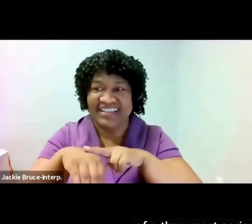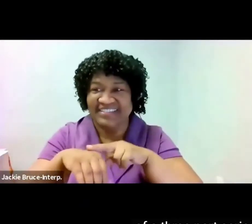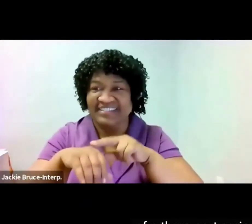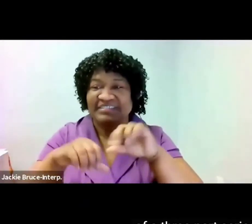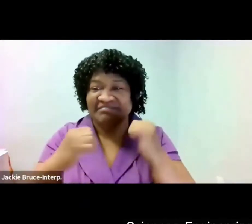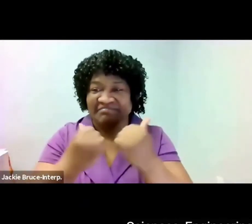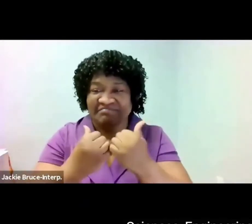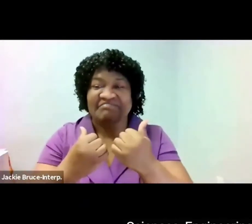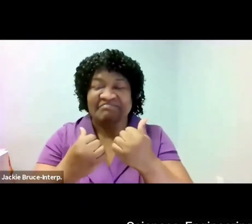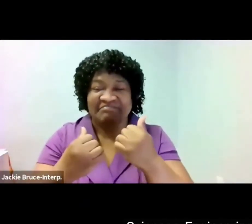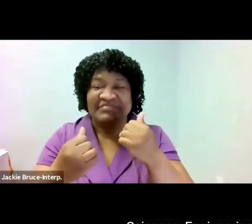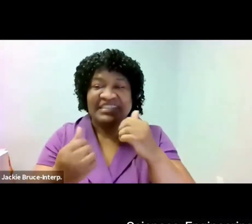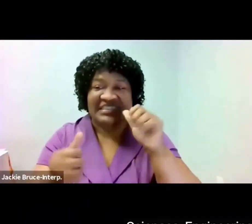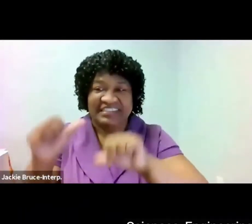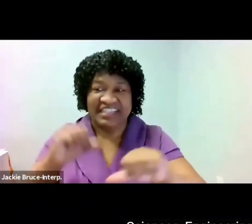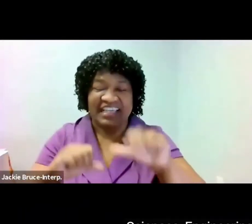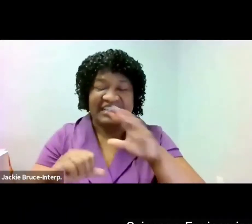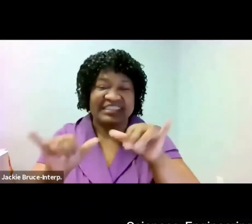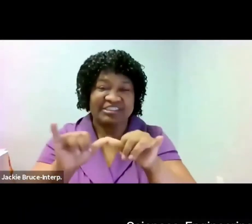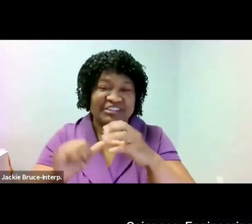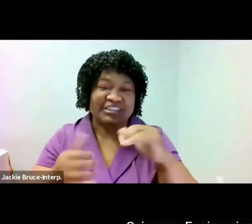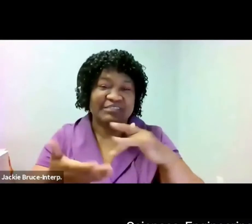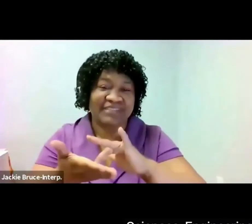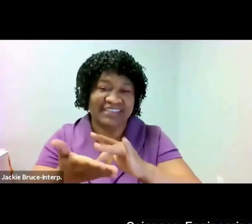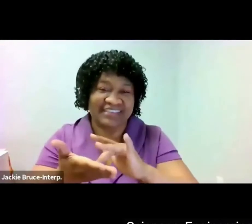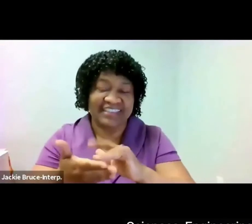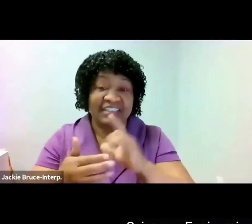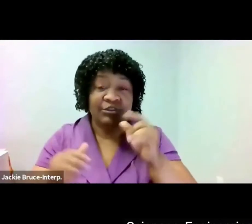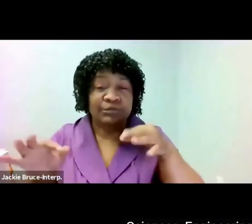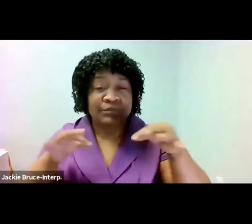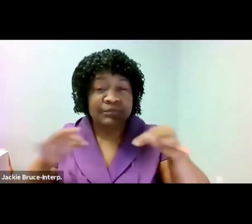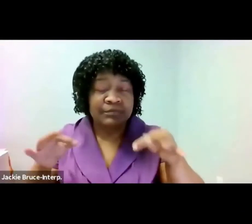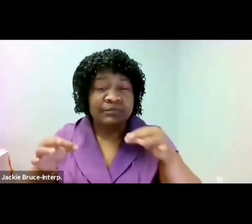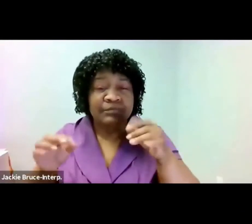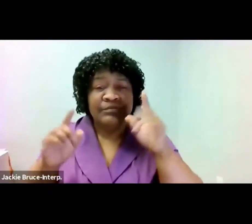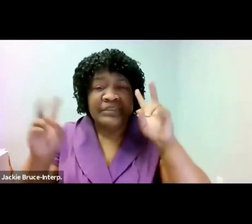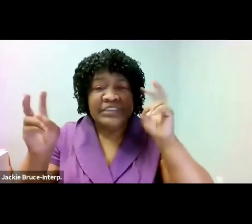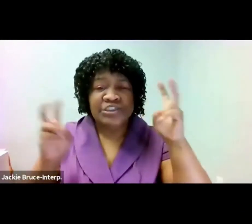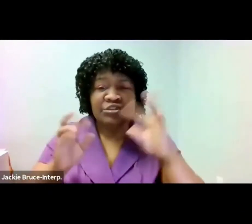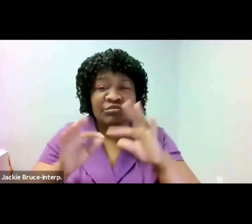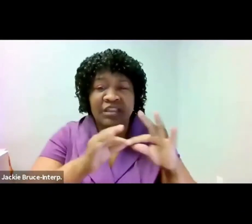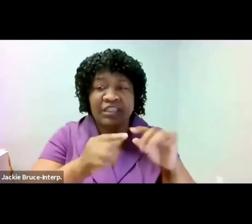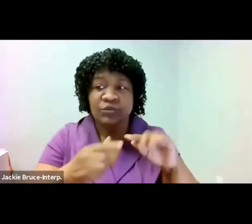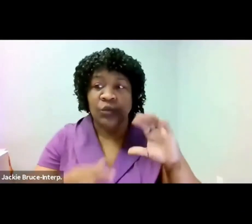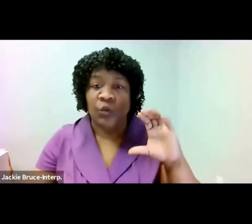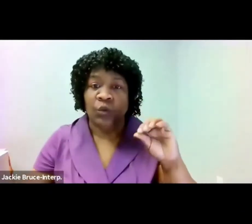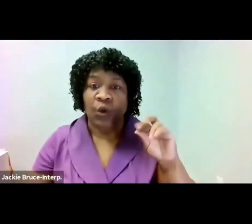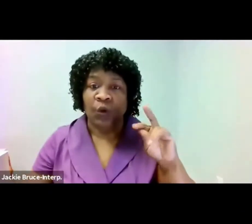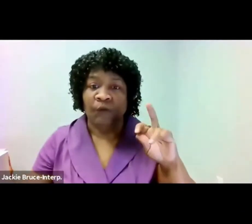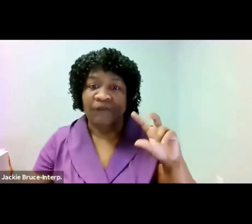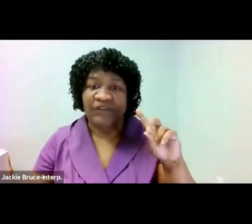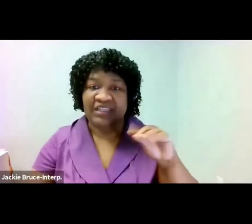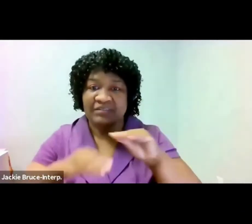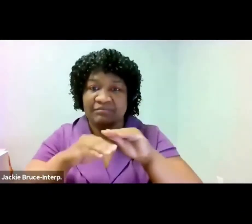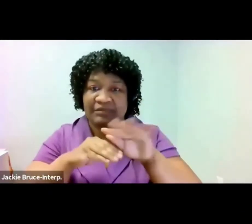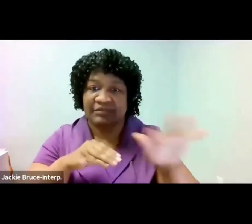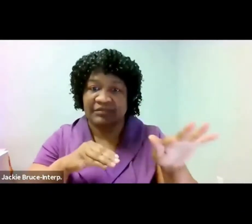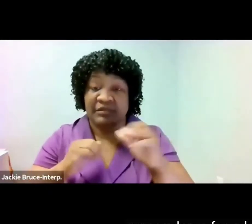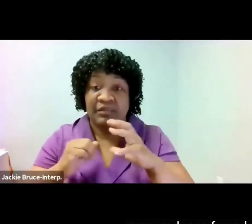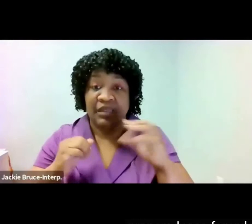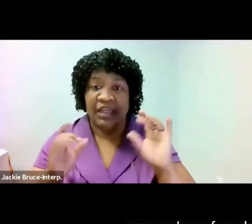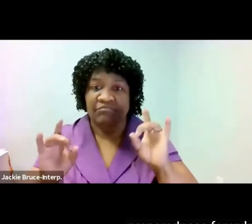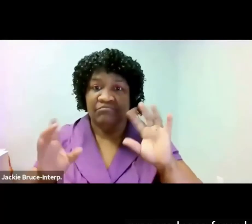Academies of Sciences, Engineering, and Medicine to explore issues related to the COVID-19 pandemic and